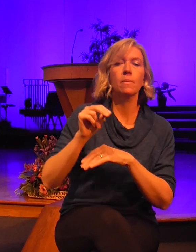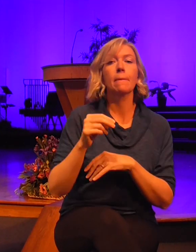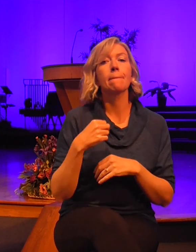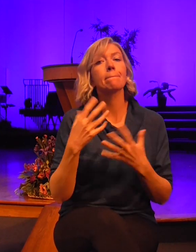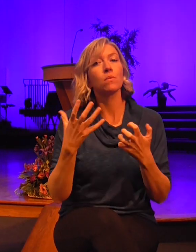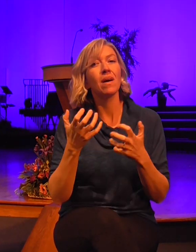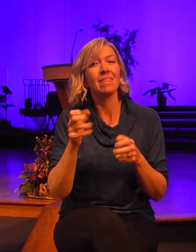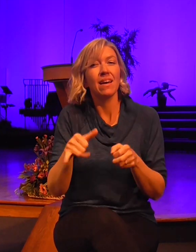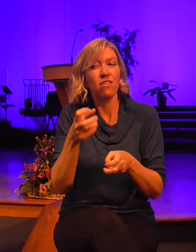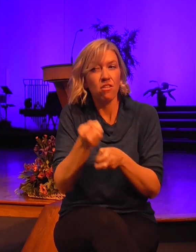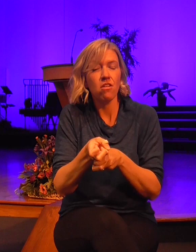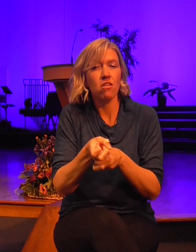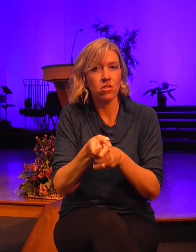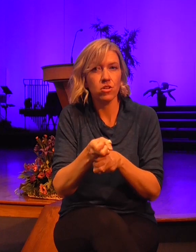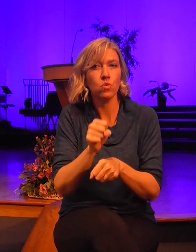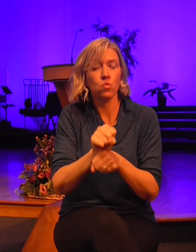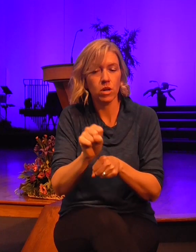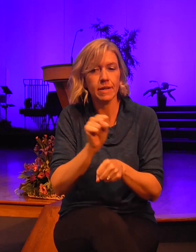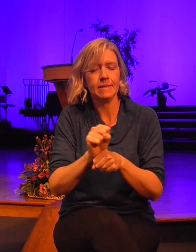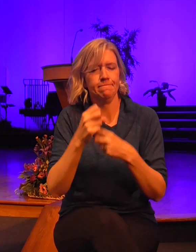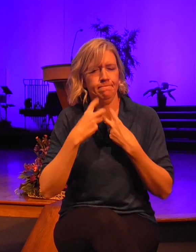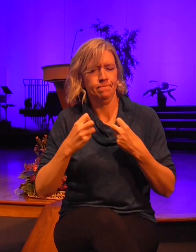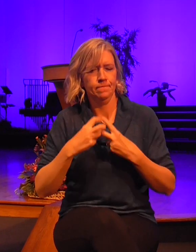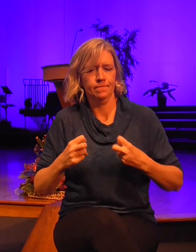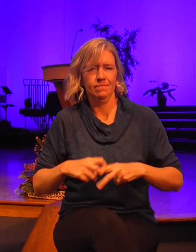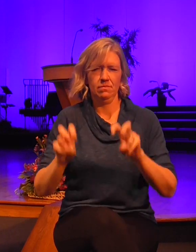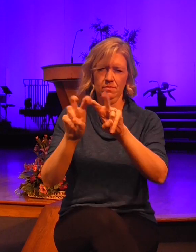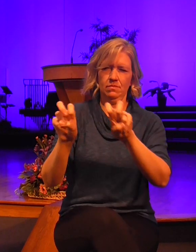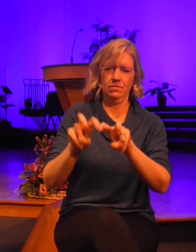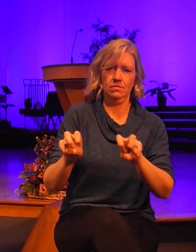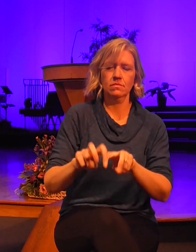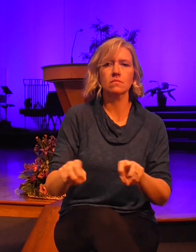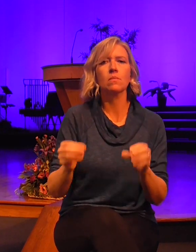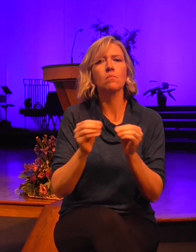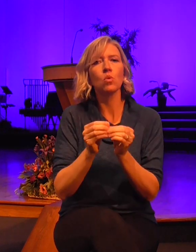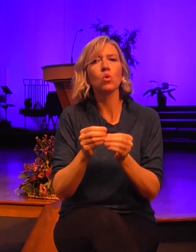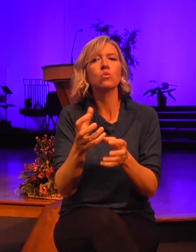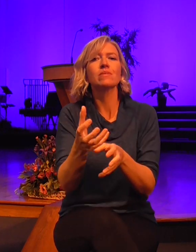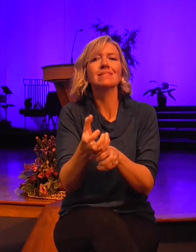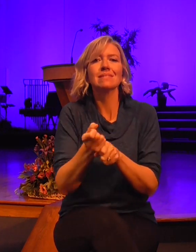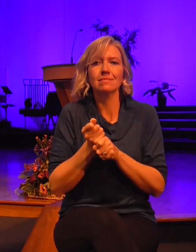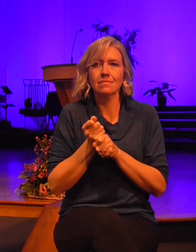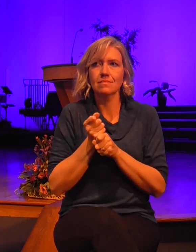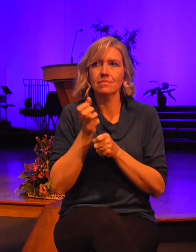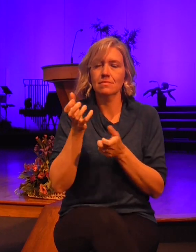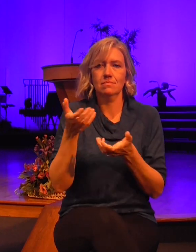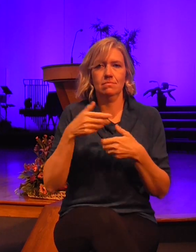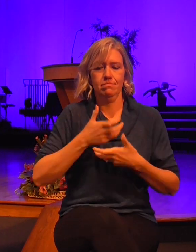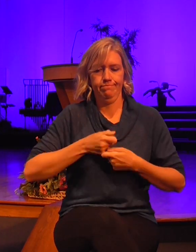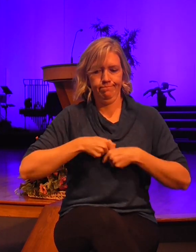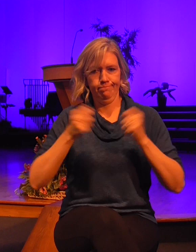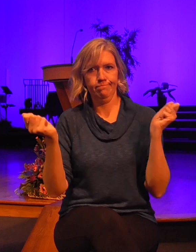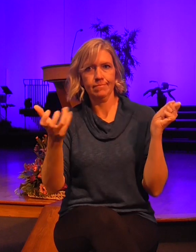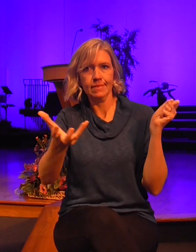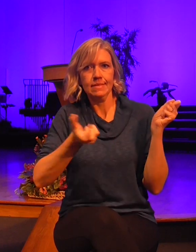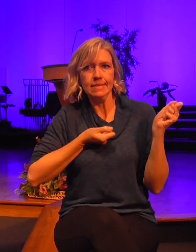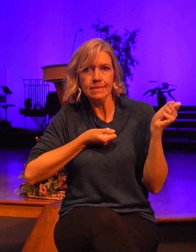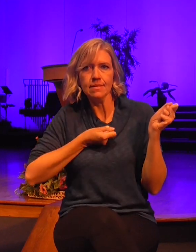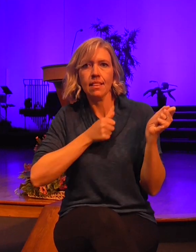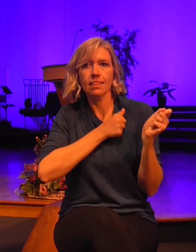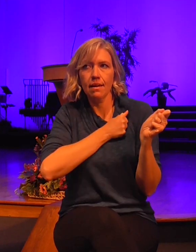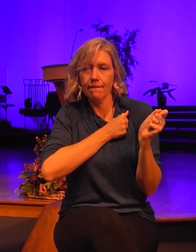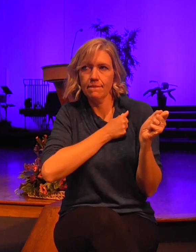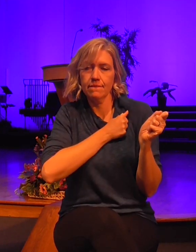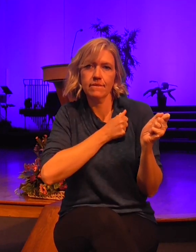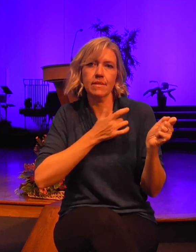that hard work of being more receptive to receiving love in my heart and to feeling